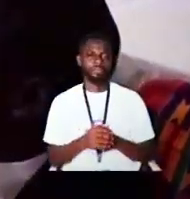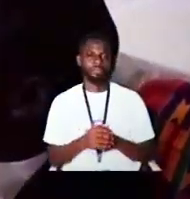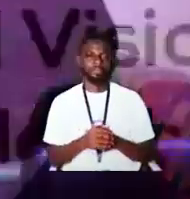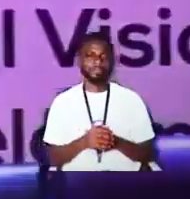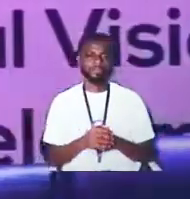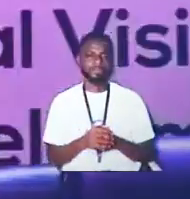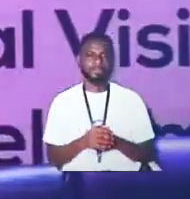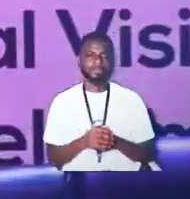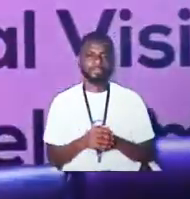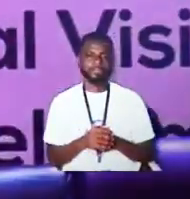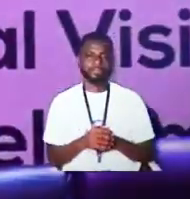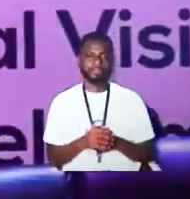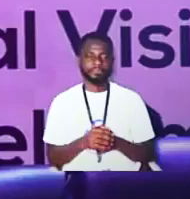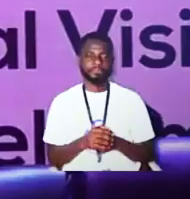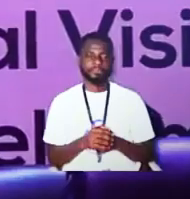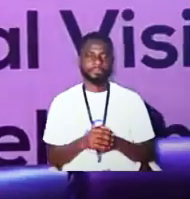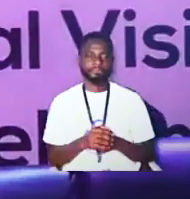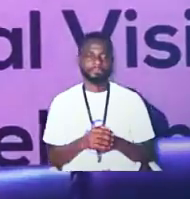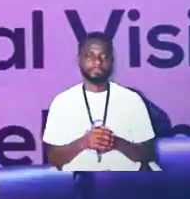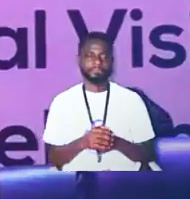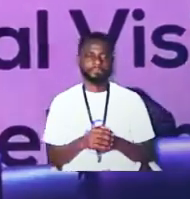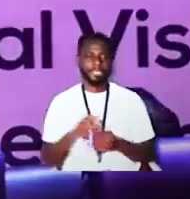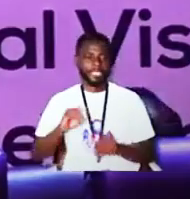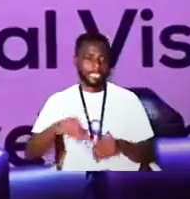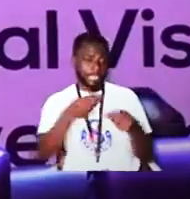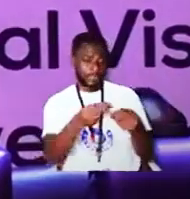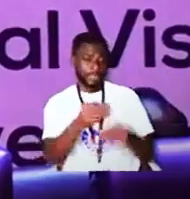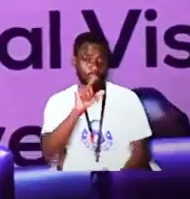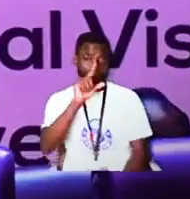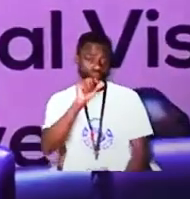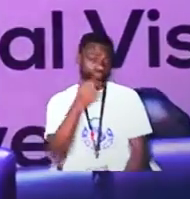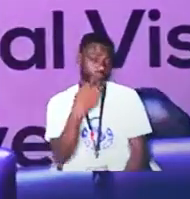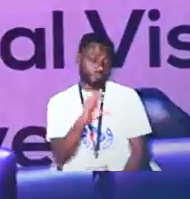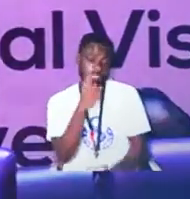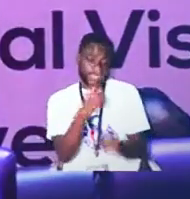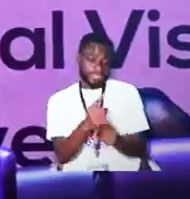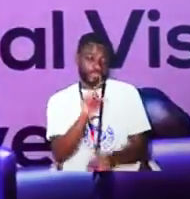And then he gave them just 20 cedis.